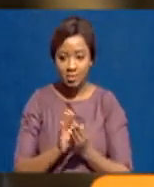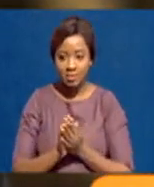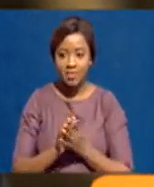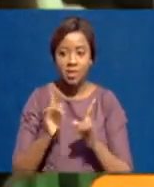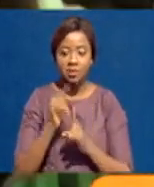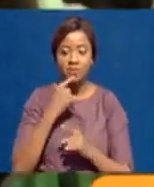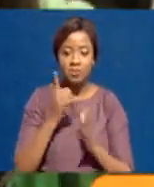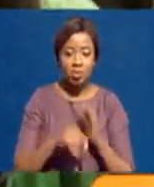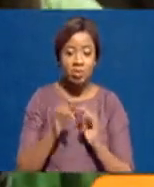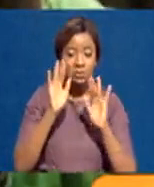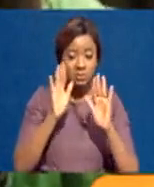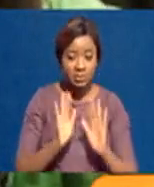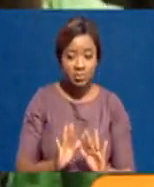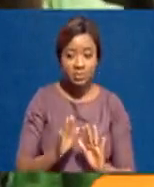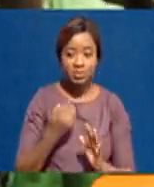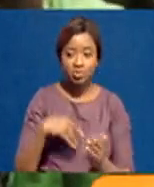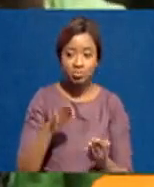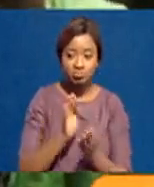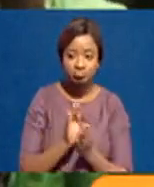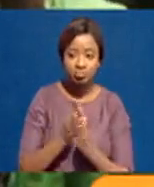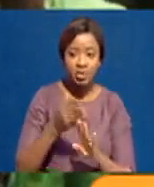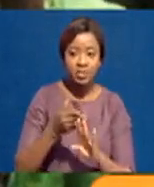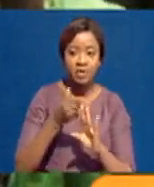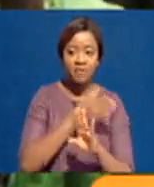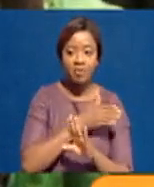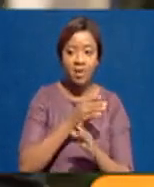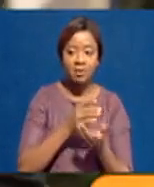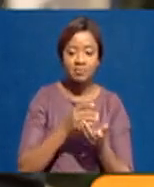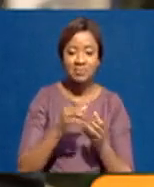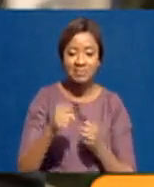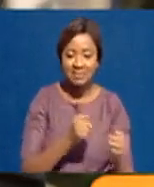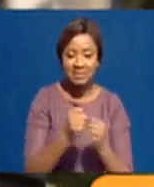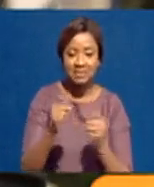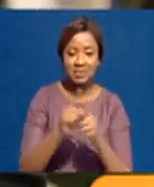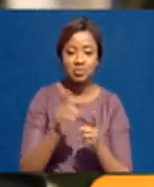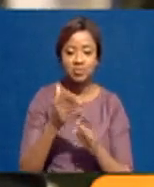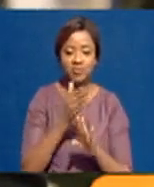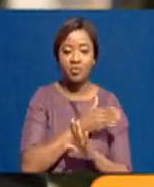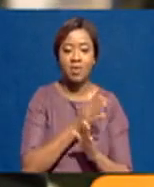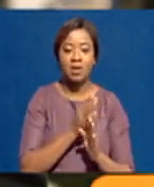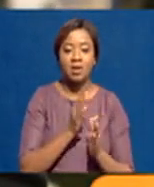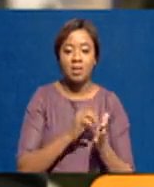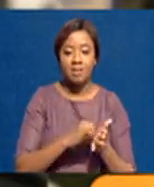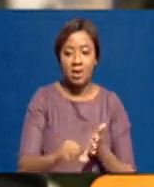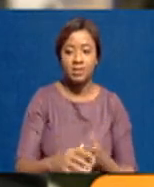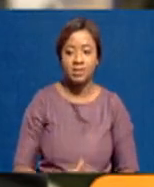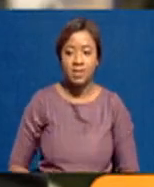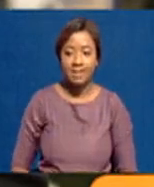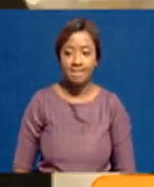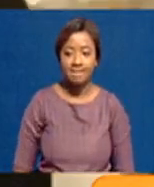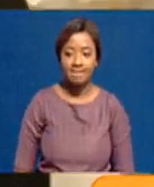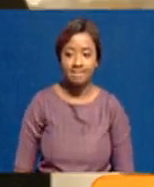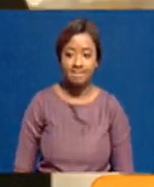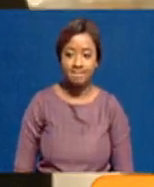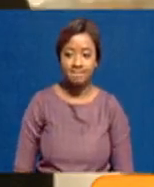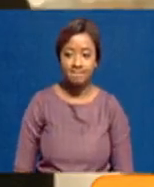doubled down on the importance of retaining the former brands as a strategy to sustain the group's growth in the new markets.